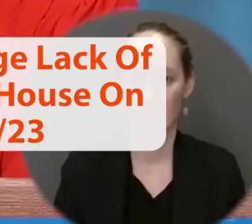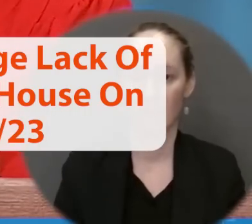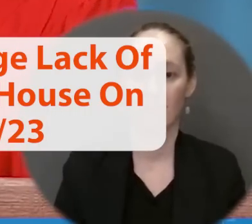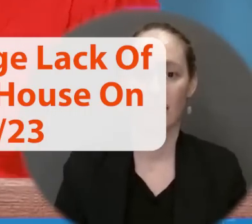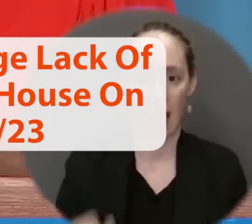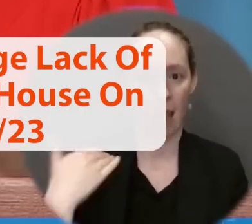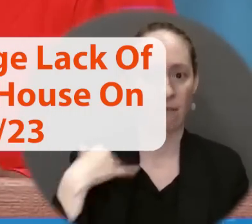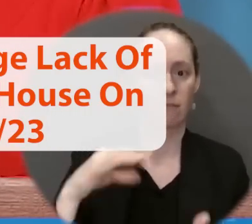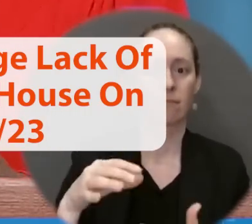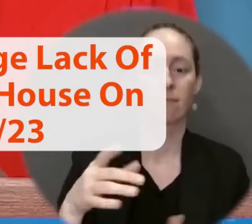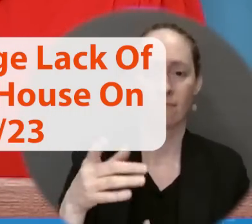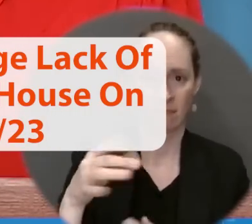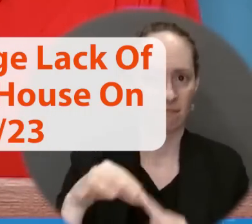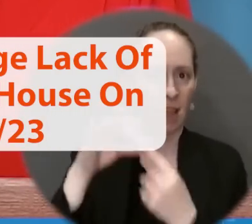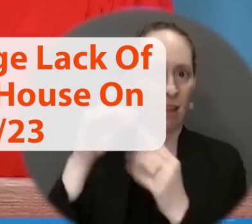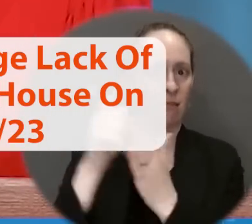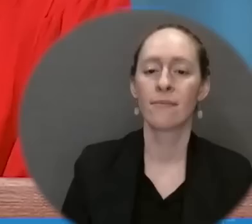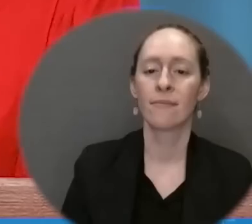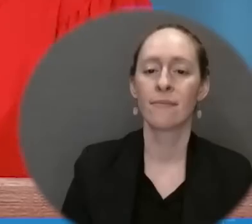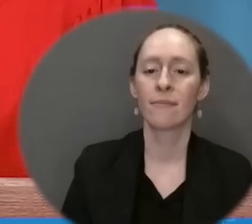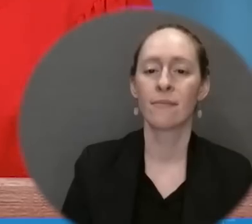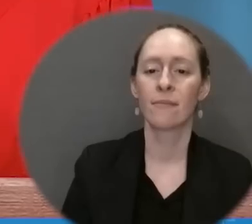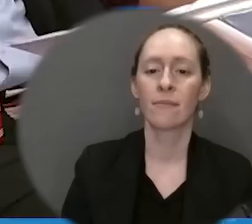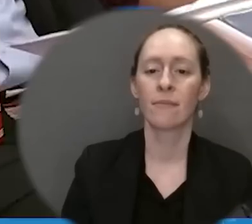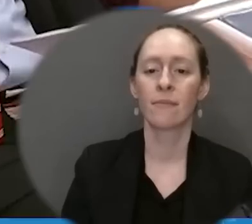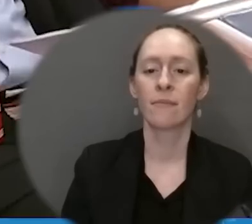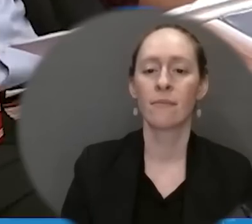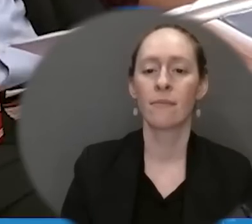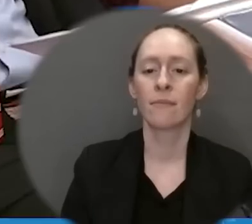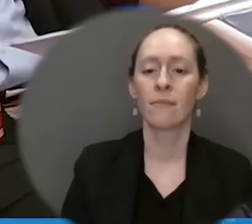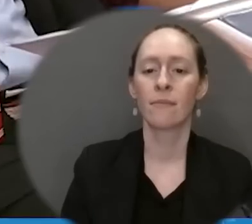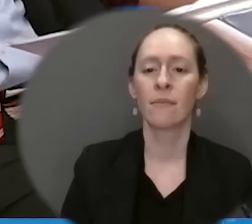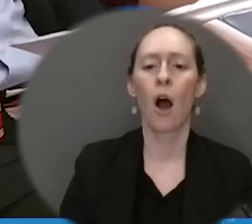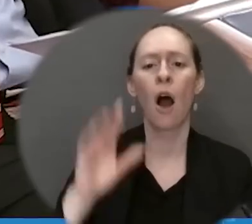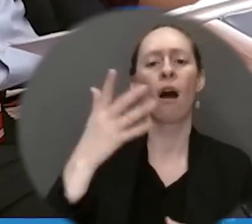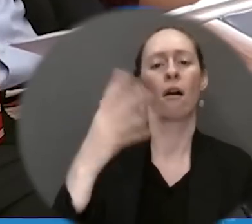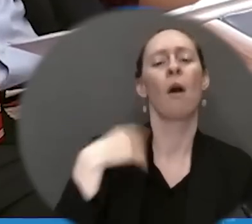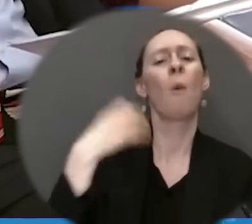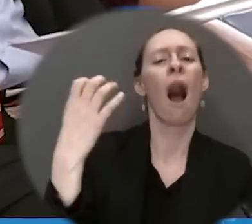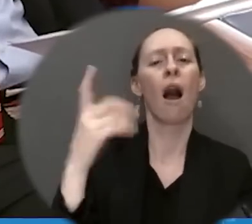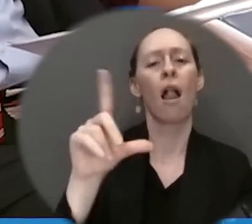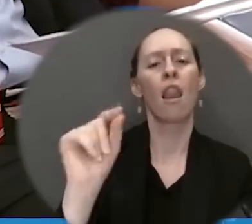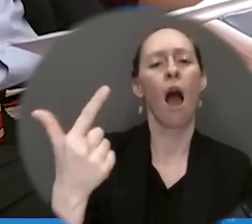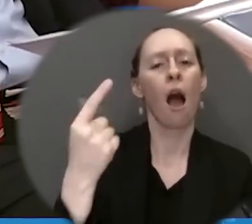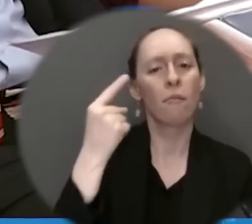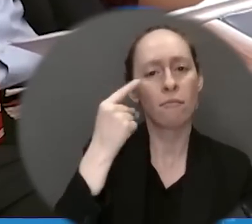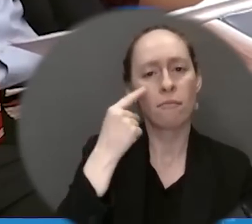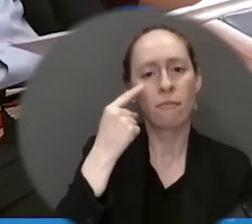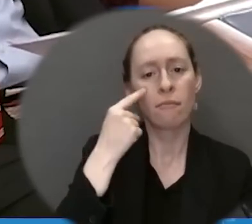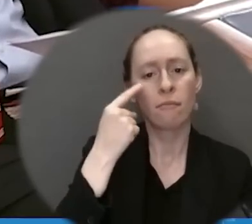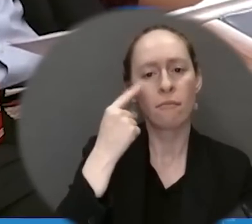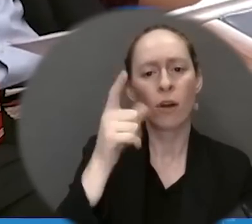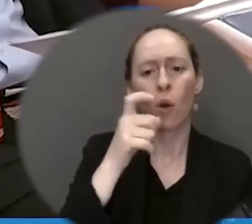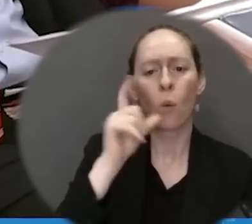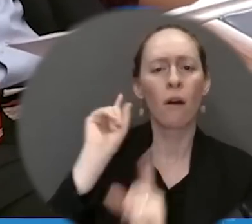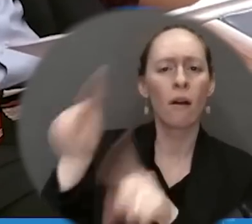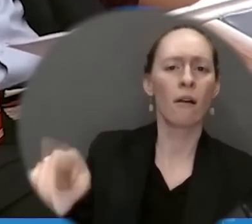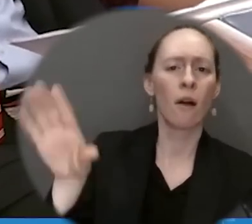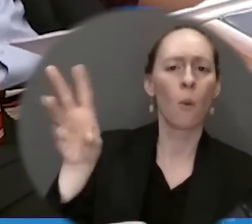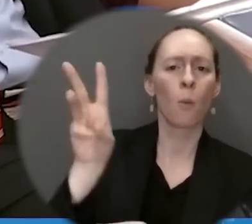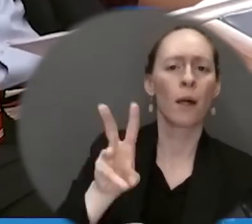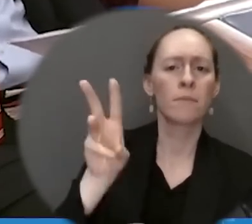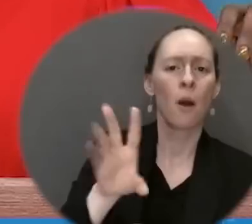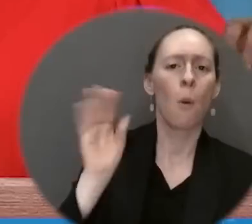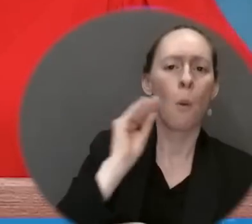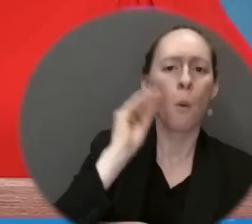Department of Justice. And now, as you all know, there's a special counsel dealing. When will the White House release a log of visitors to the Wilmington House? You